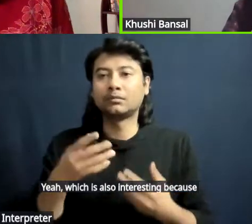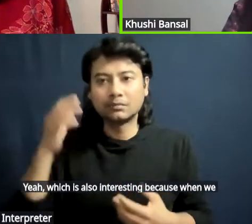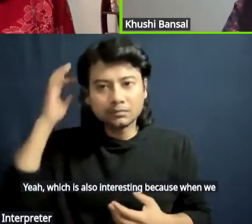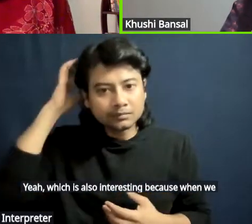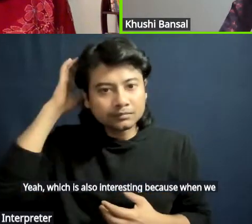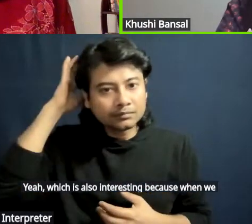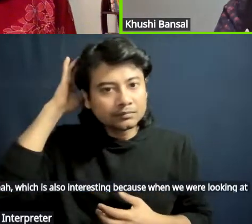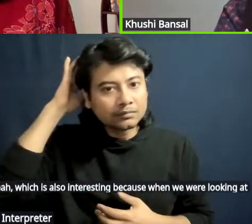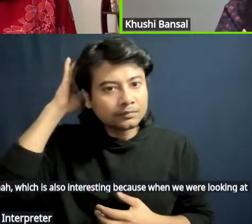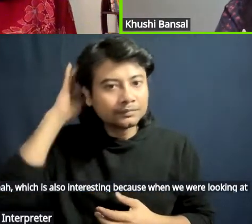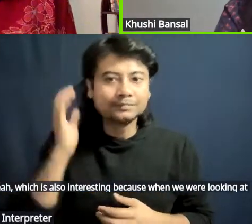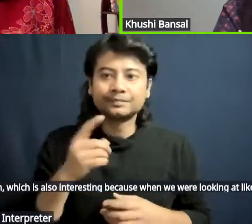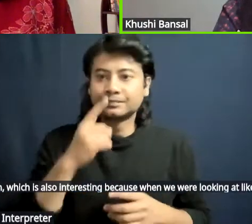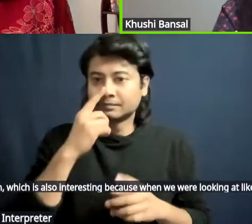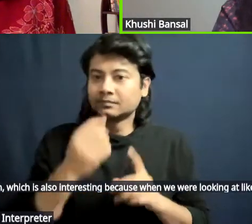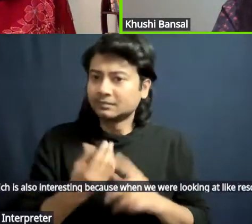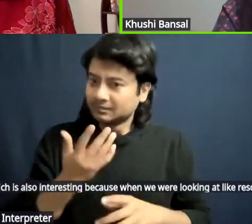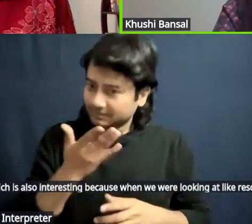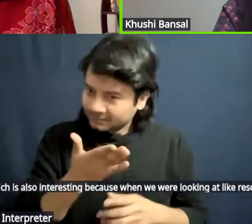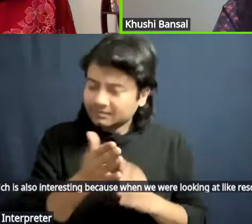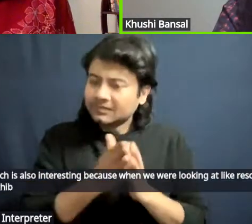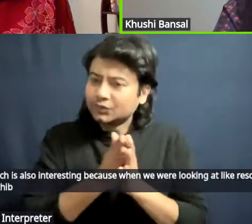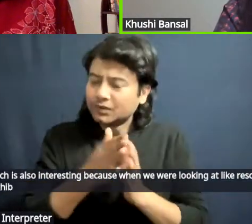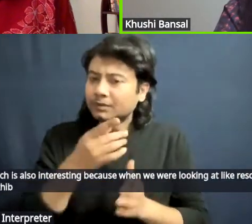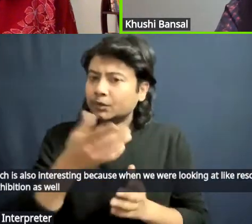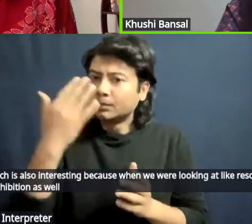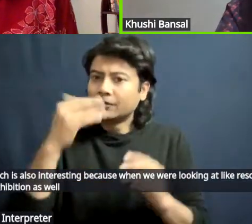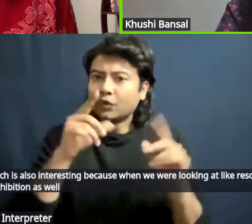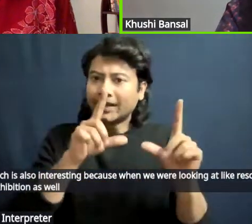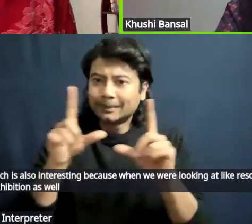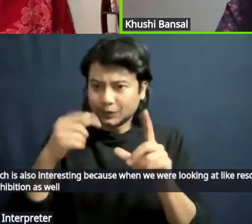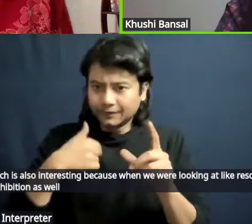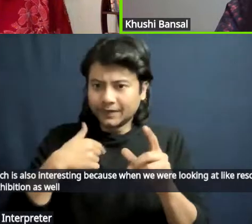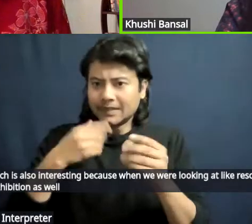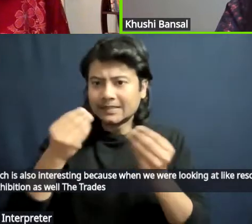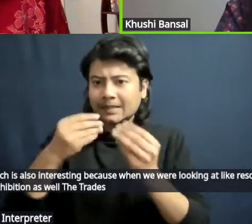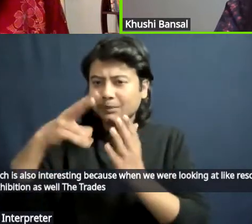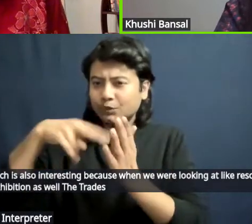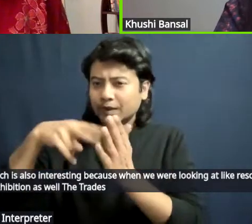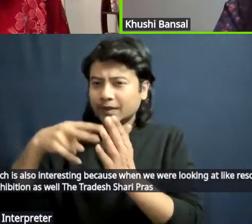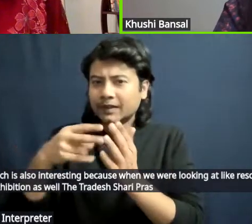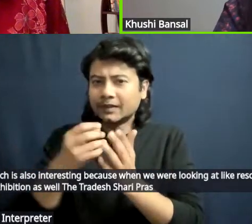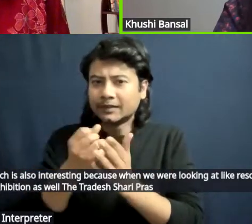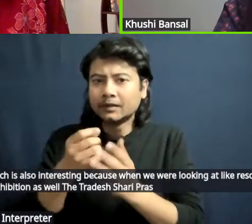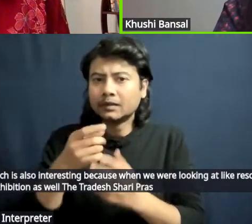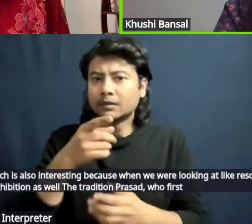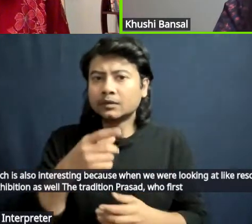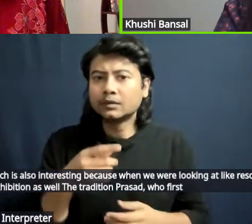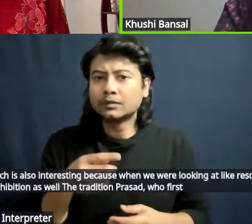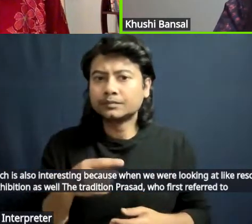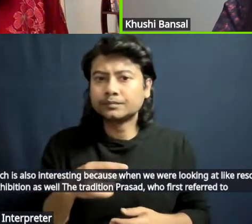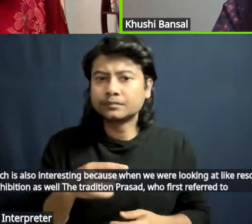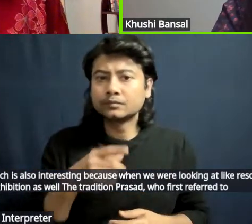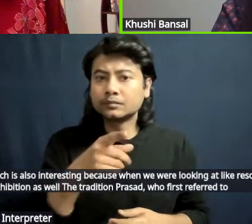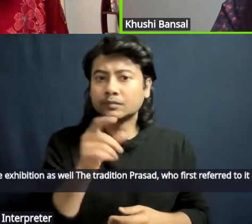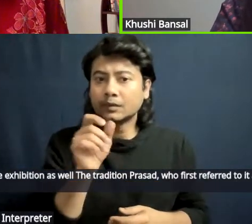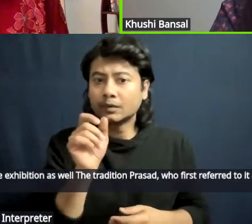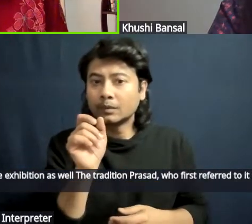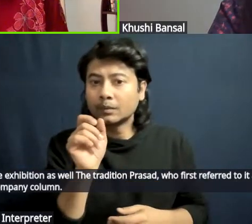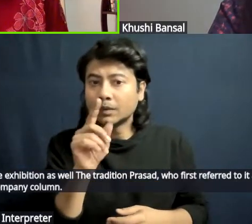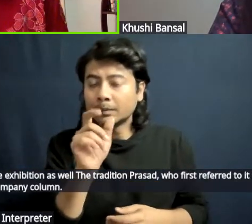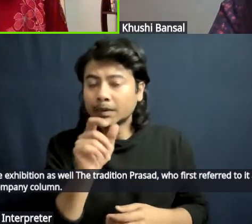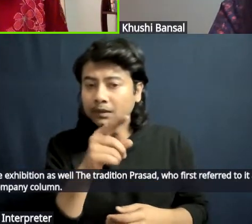like resources for the exhibition as well, it was Ishwari Prasad who first referred to it as the company column.